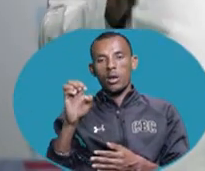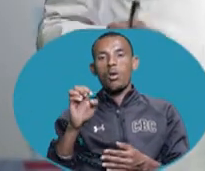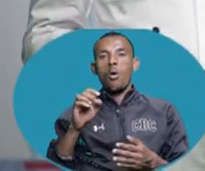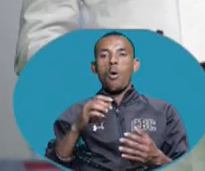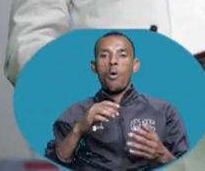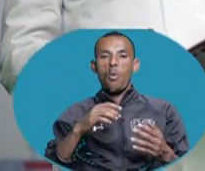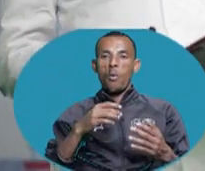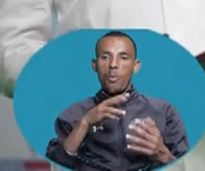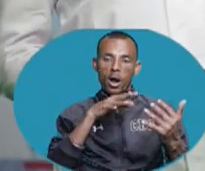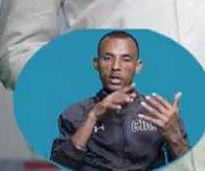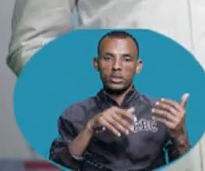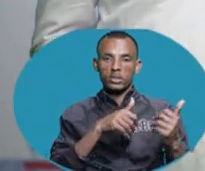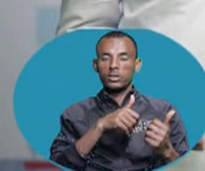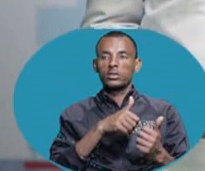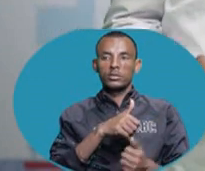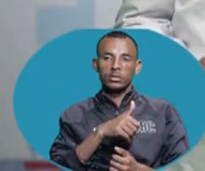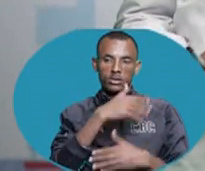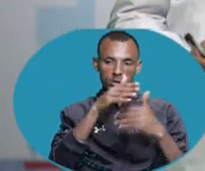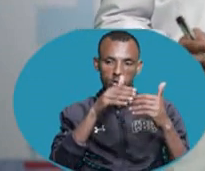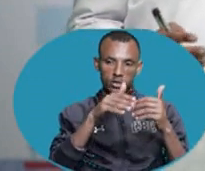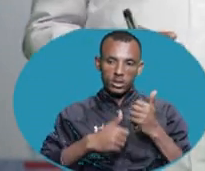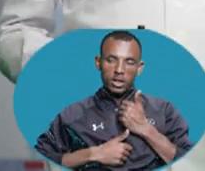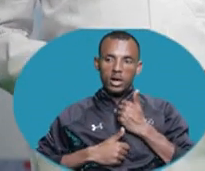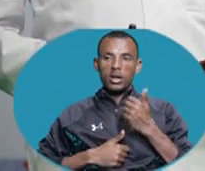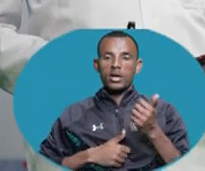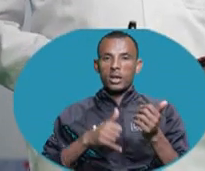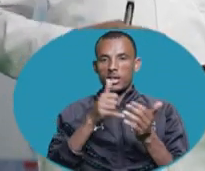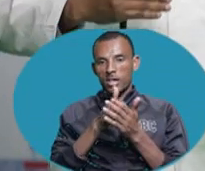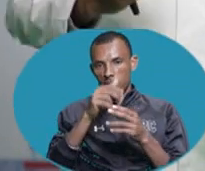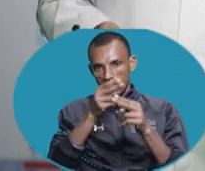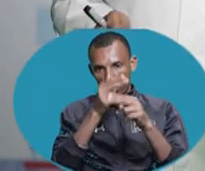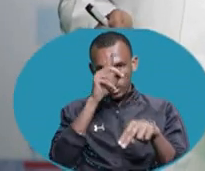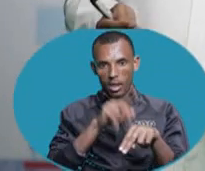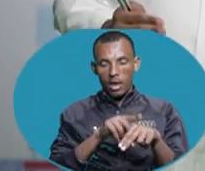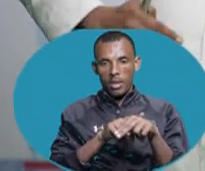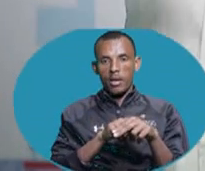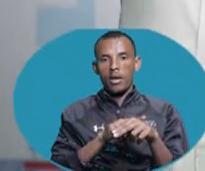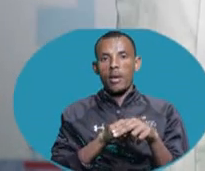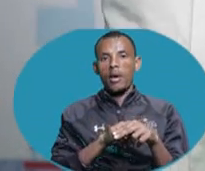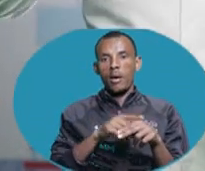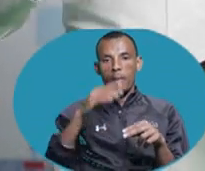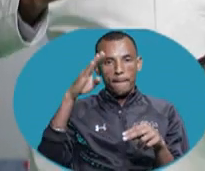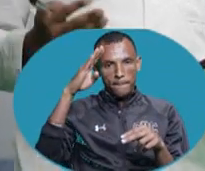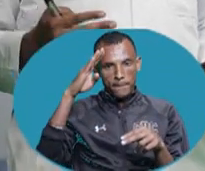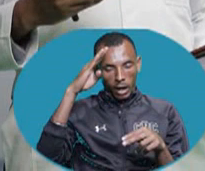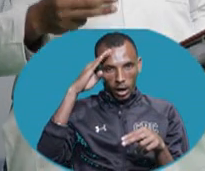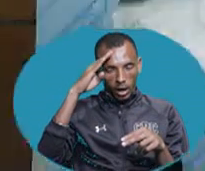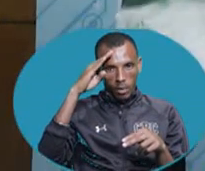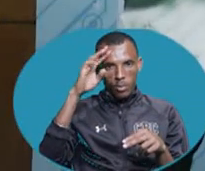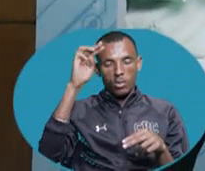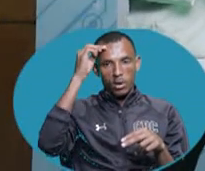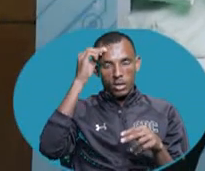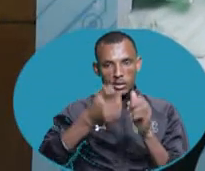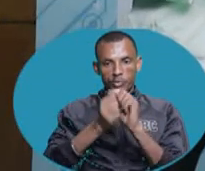short period of time, surrendered to Bernard Montgomery. Then the next step of